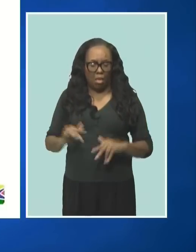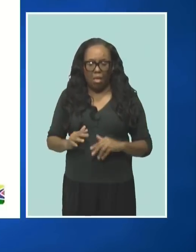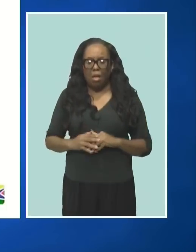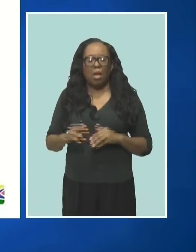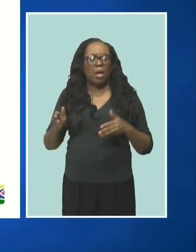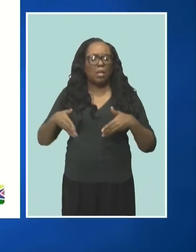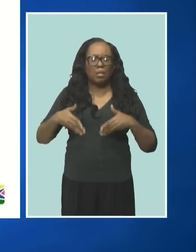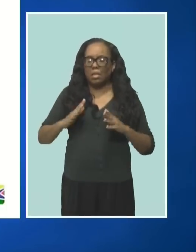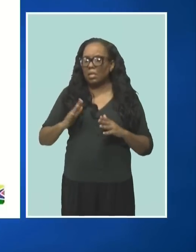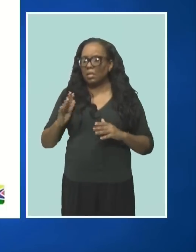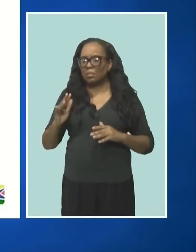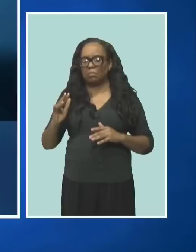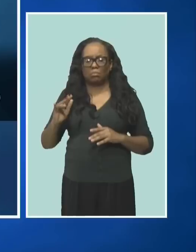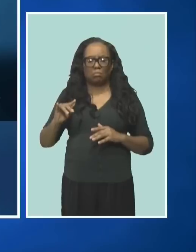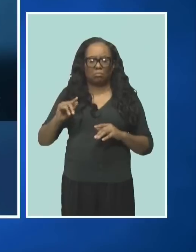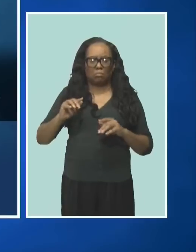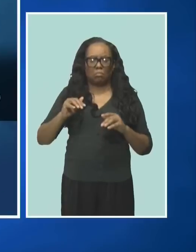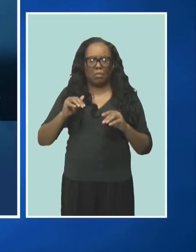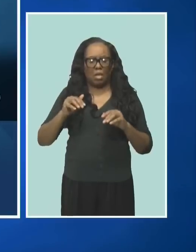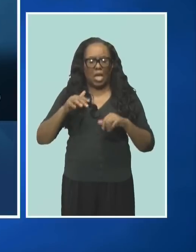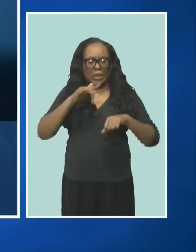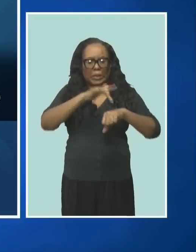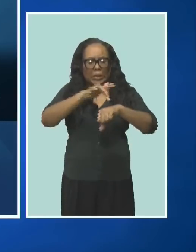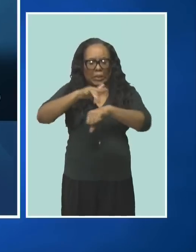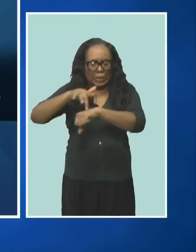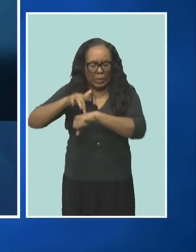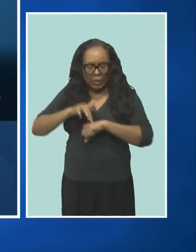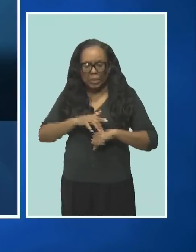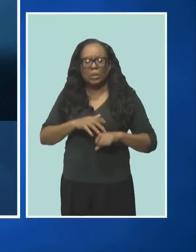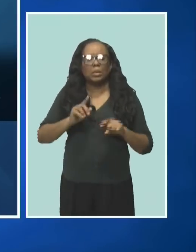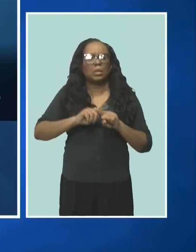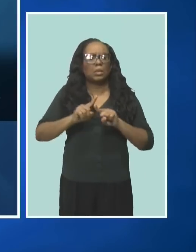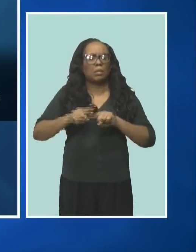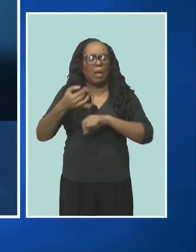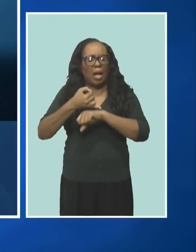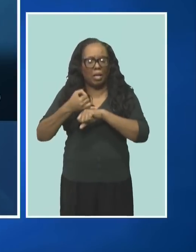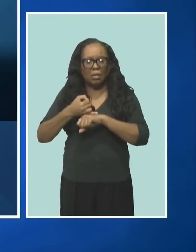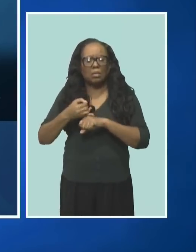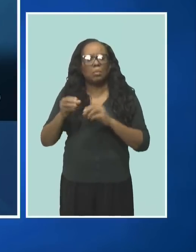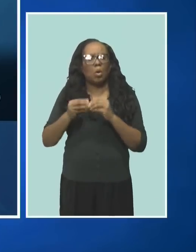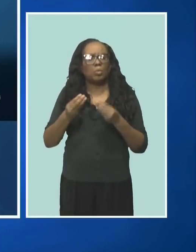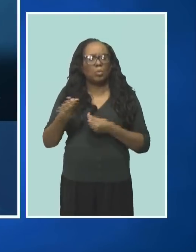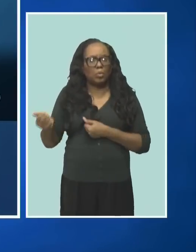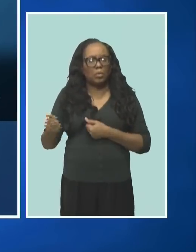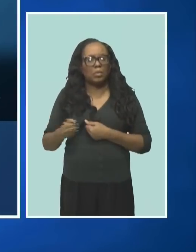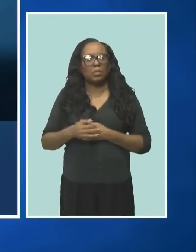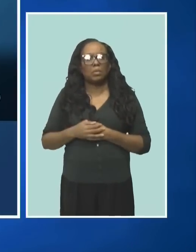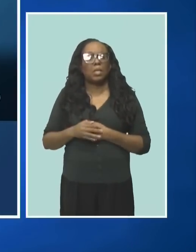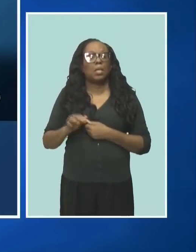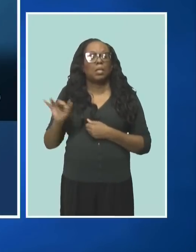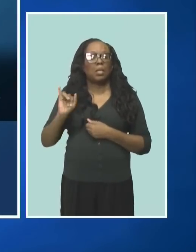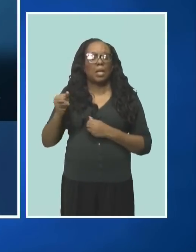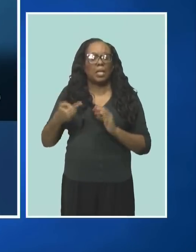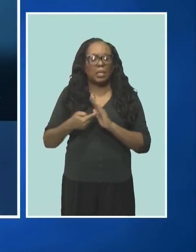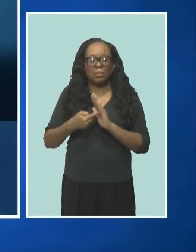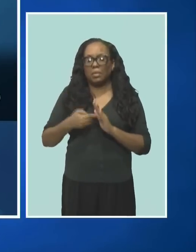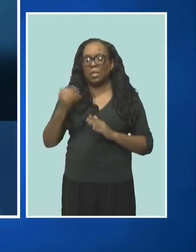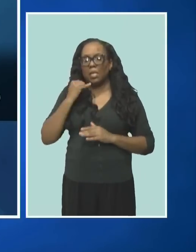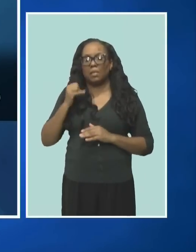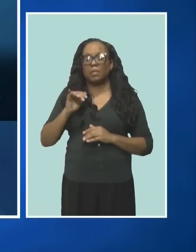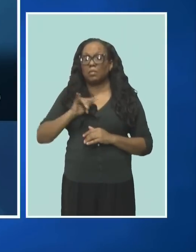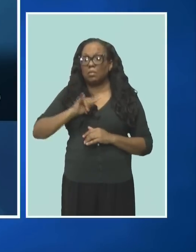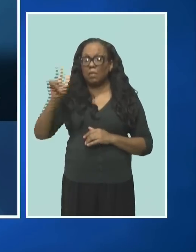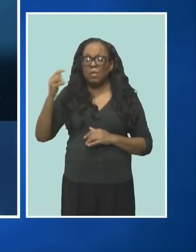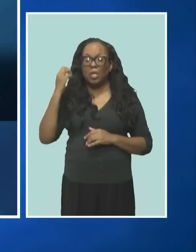of these hubs, but being able to do so with the multi-destinational travel being seamless. So like when you're going to Europe or the Far East, you